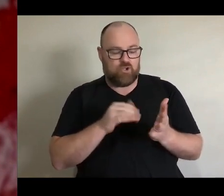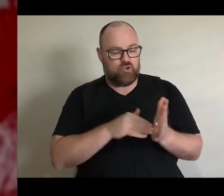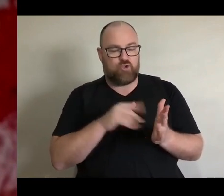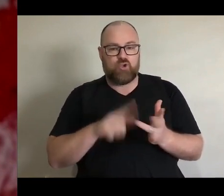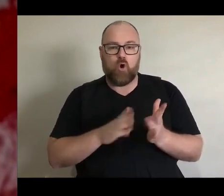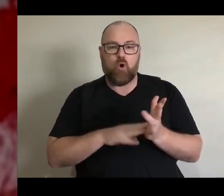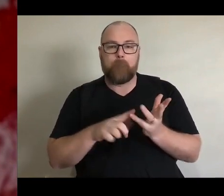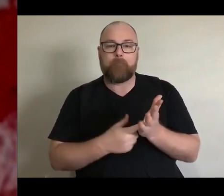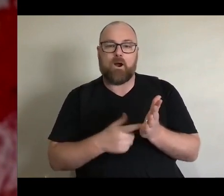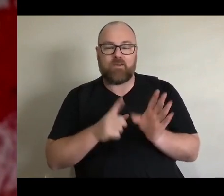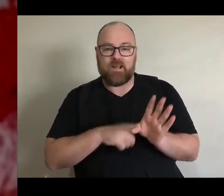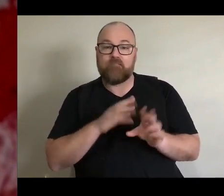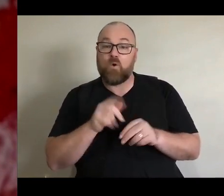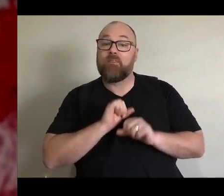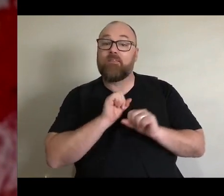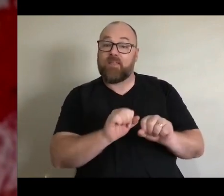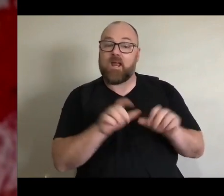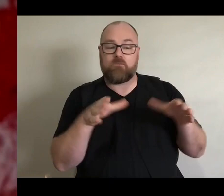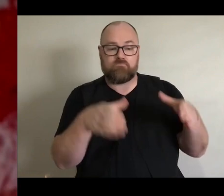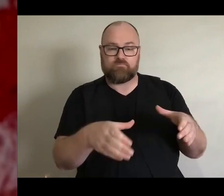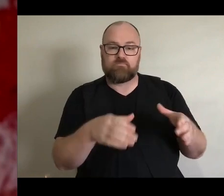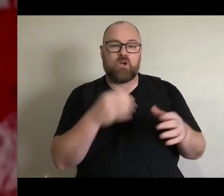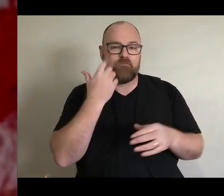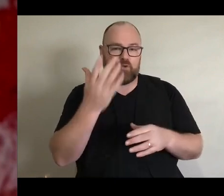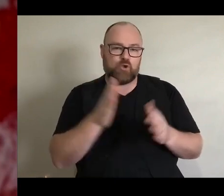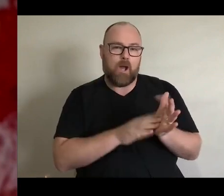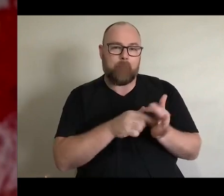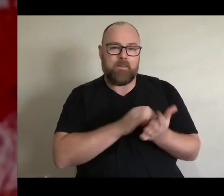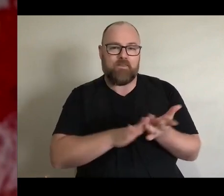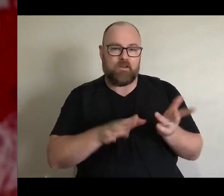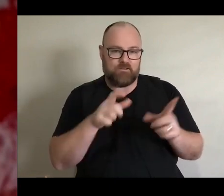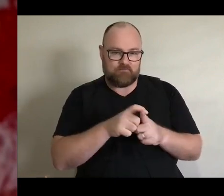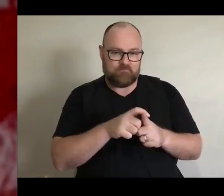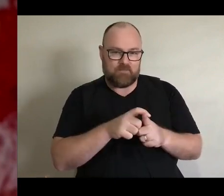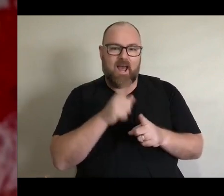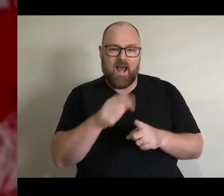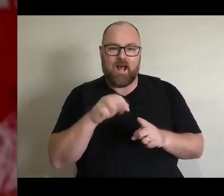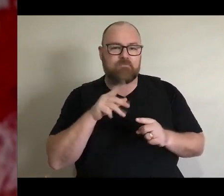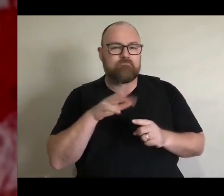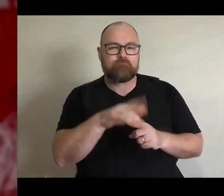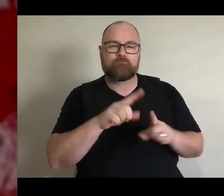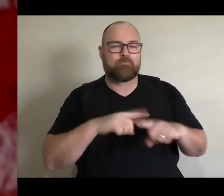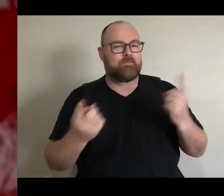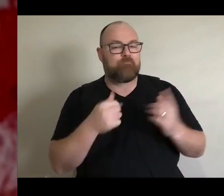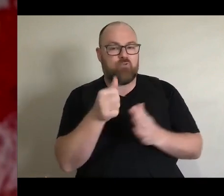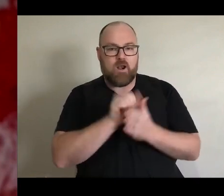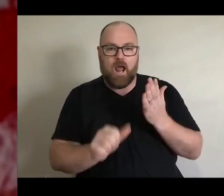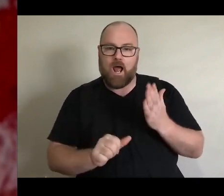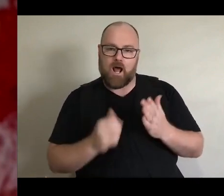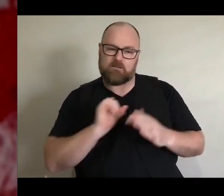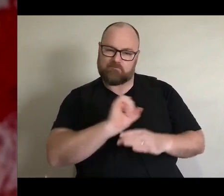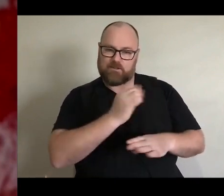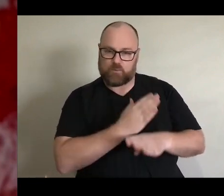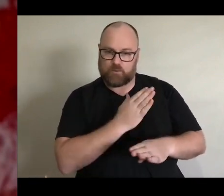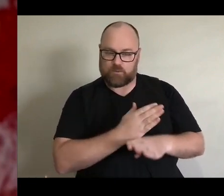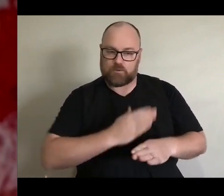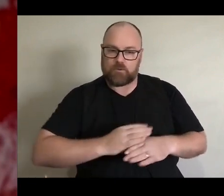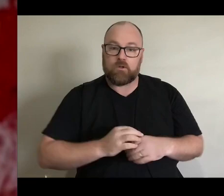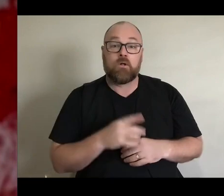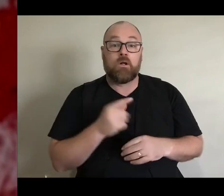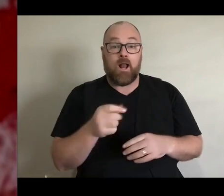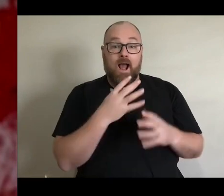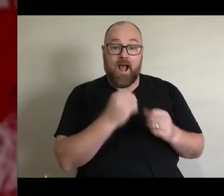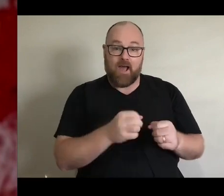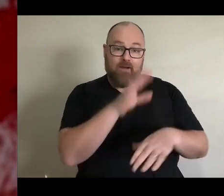Method Studio, a collaborative and interdisciplinary artist and practice working